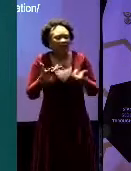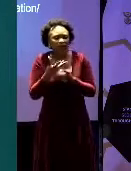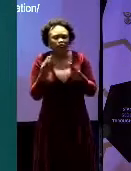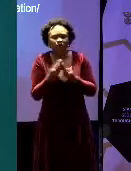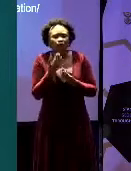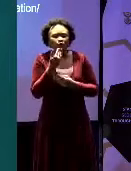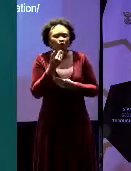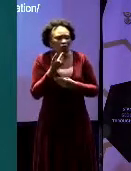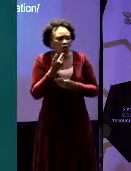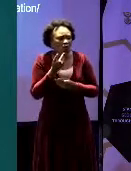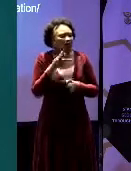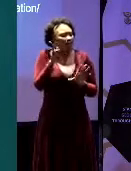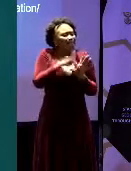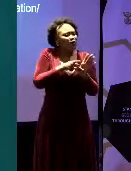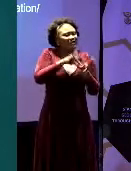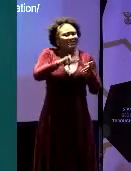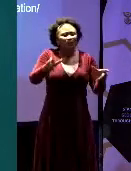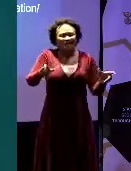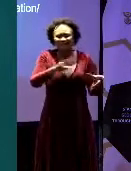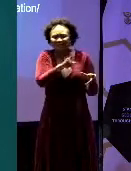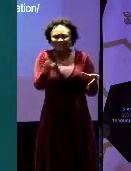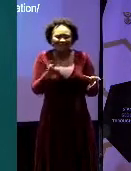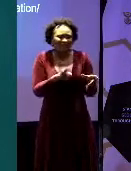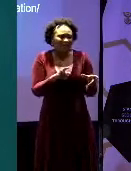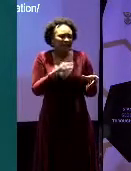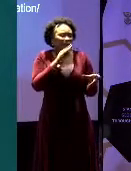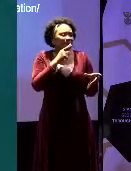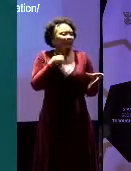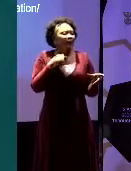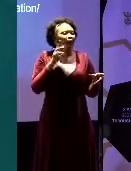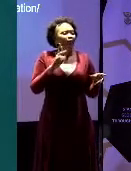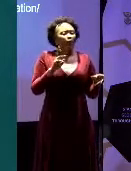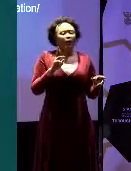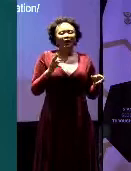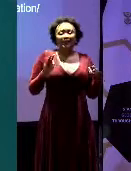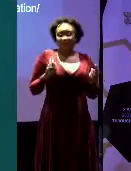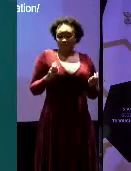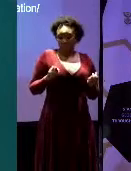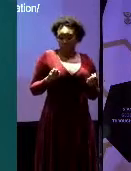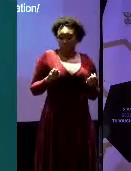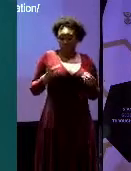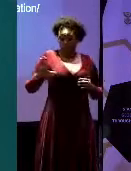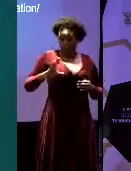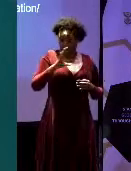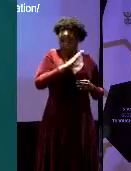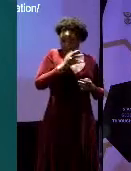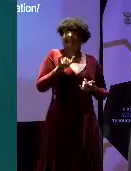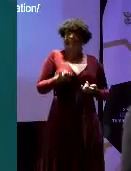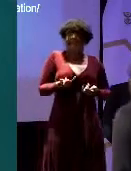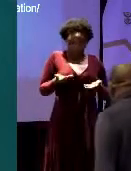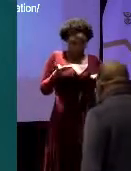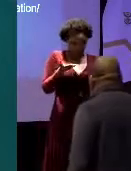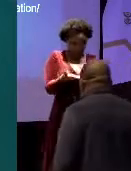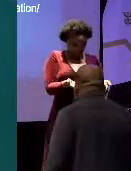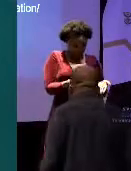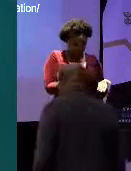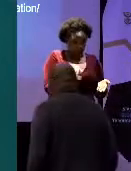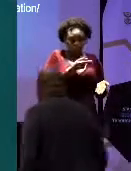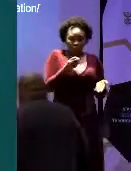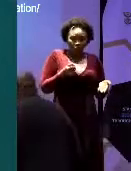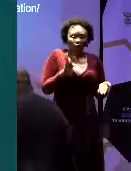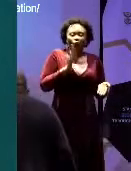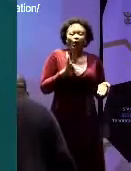So I hope that with this new committee now coming into play, that we will